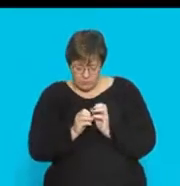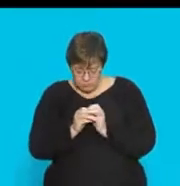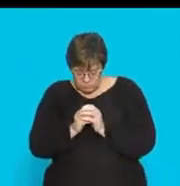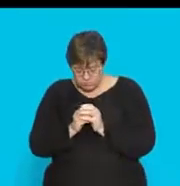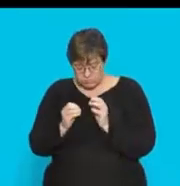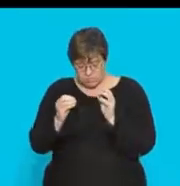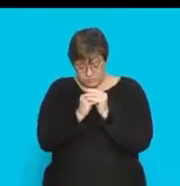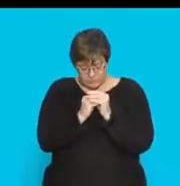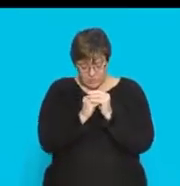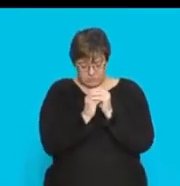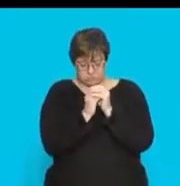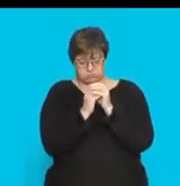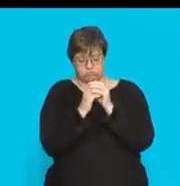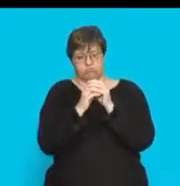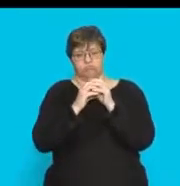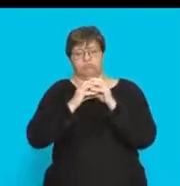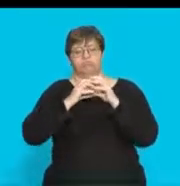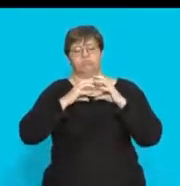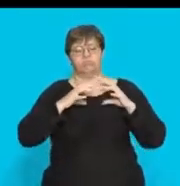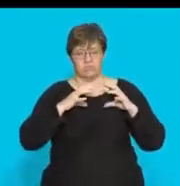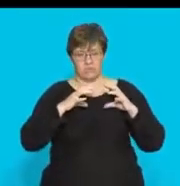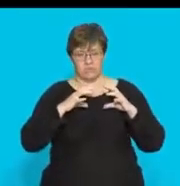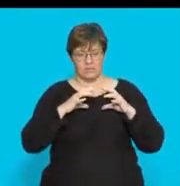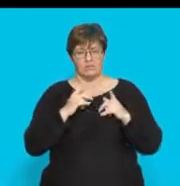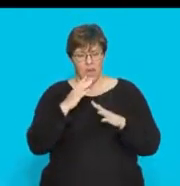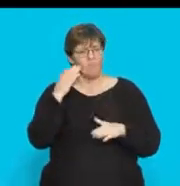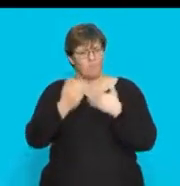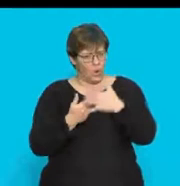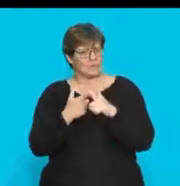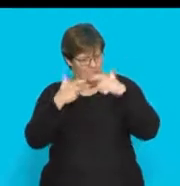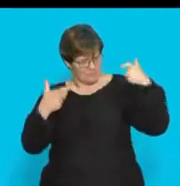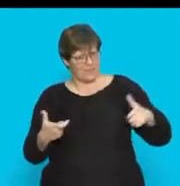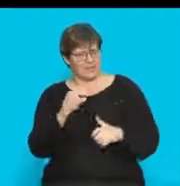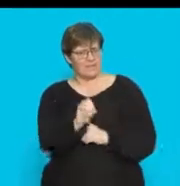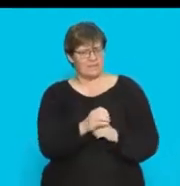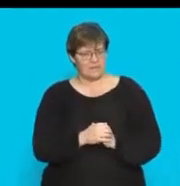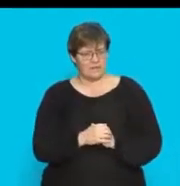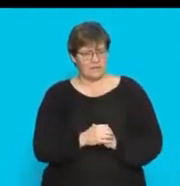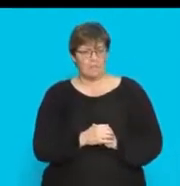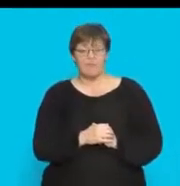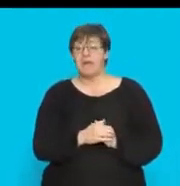fertilization occurs. So it's a big process. But the